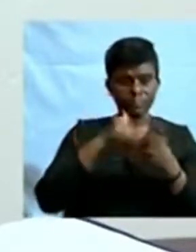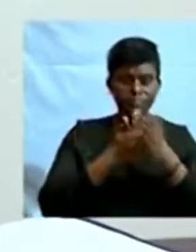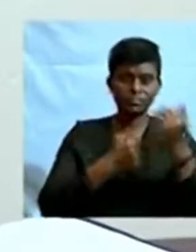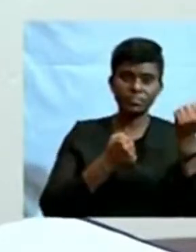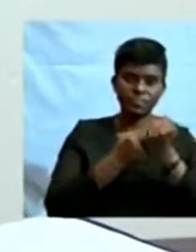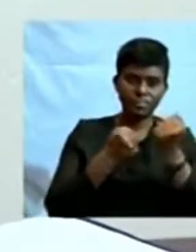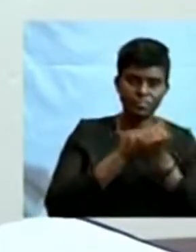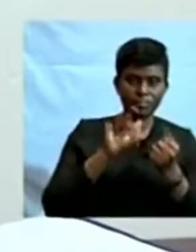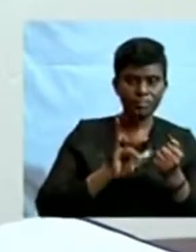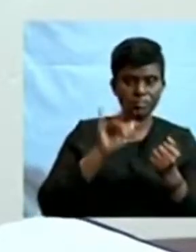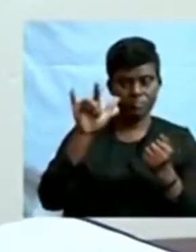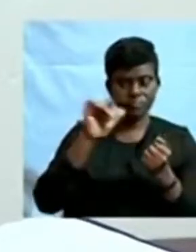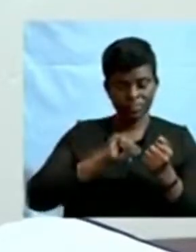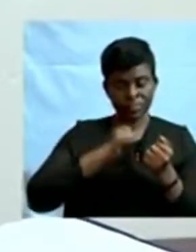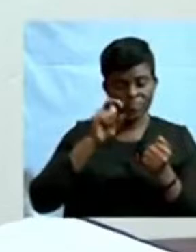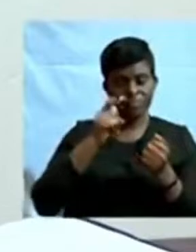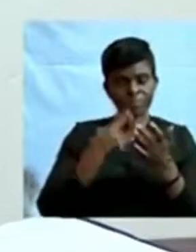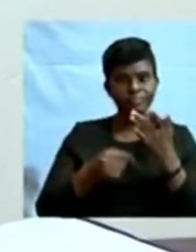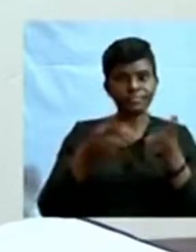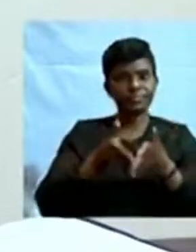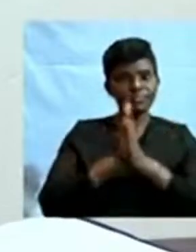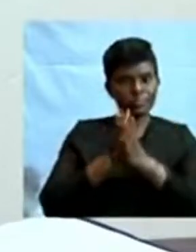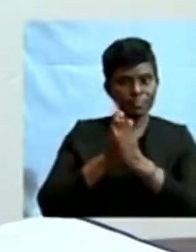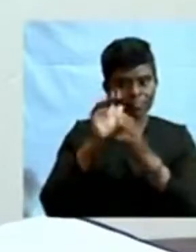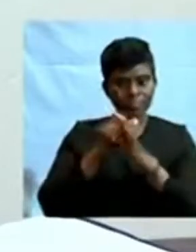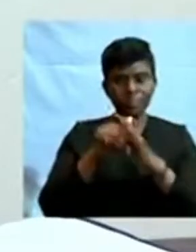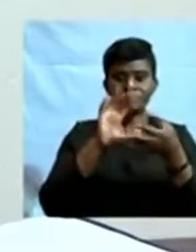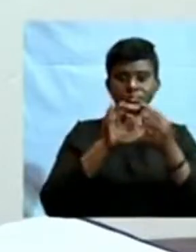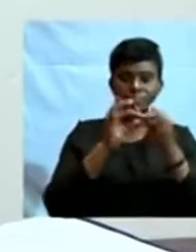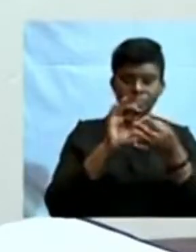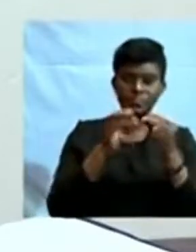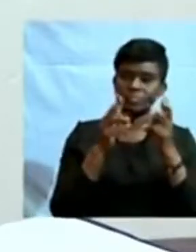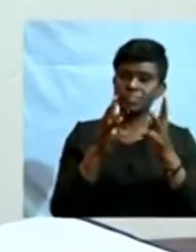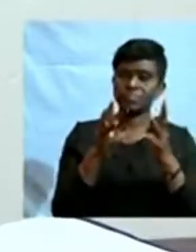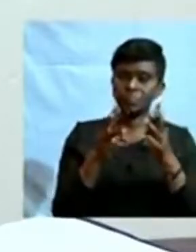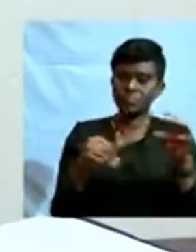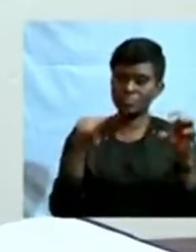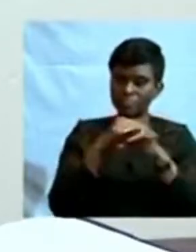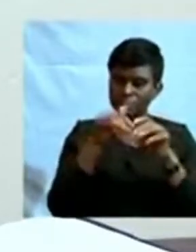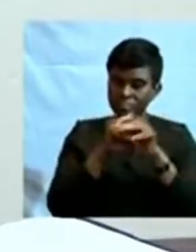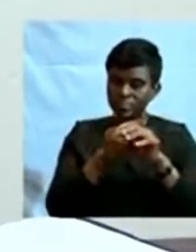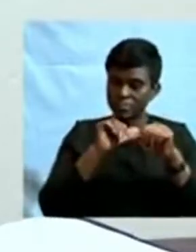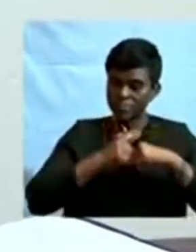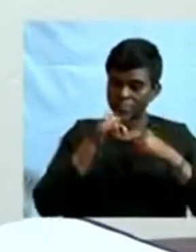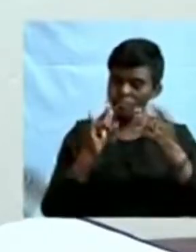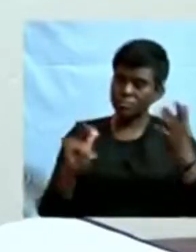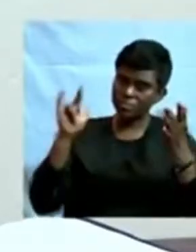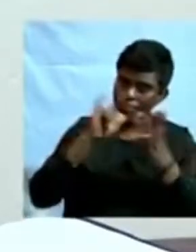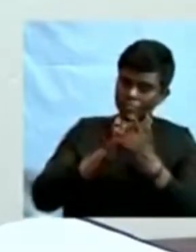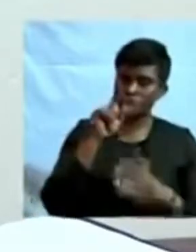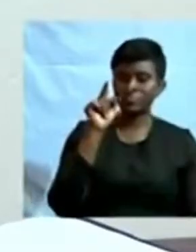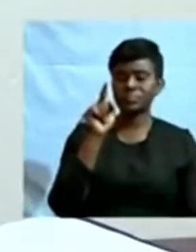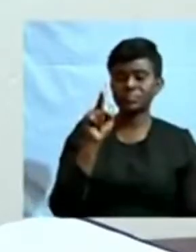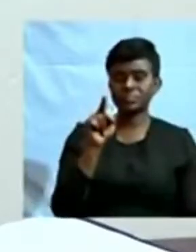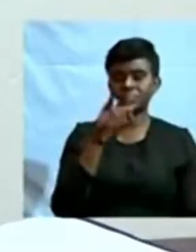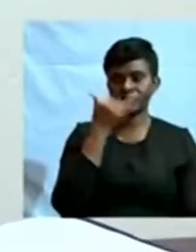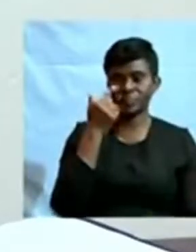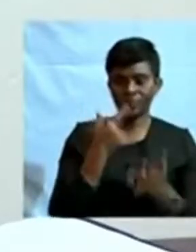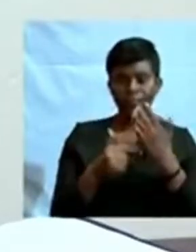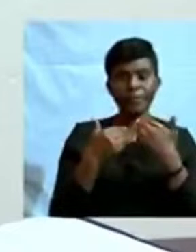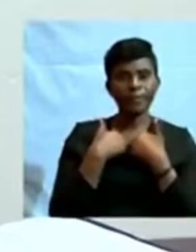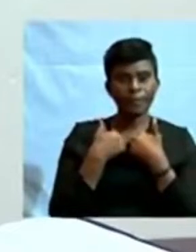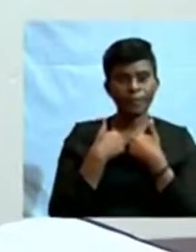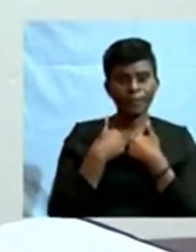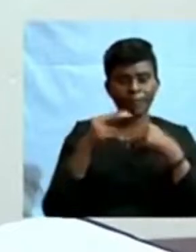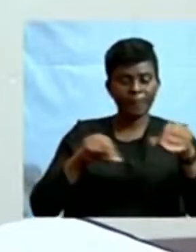support airlines. We need to remind in a coordinated way, including at our airports. They are supposed to have,